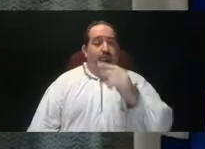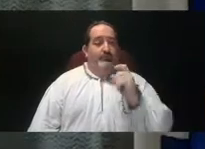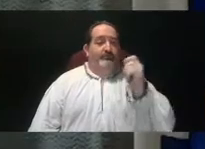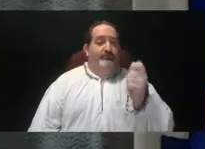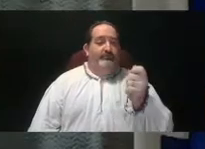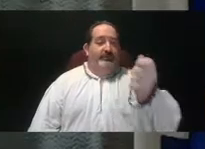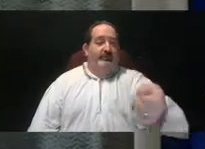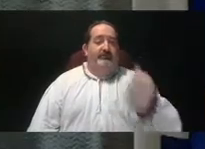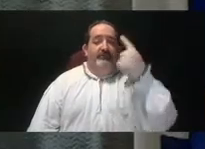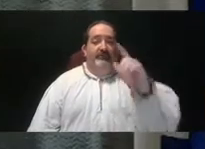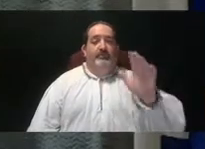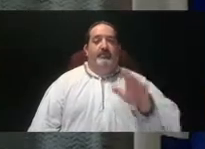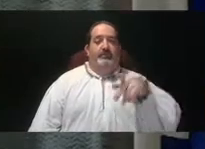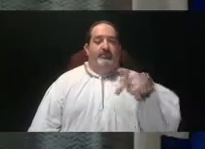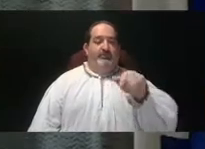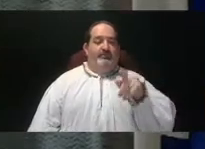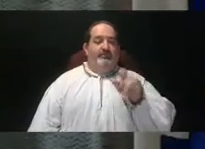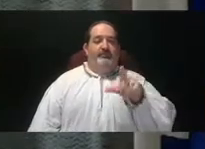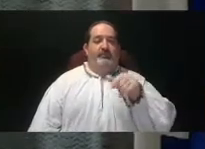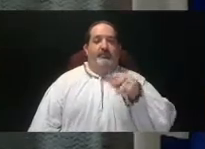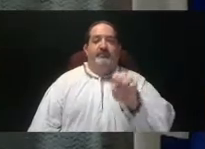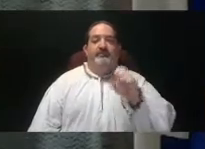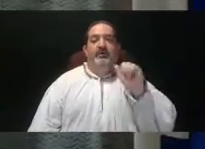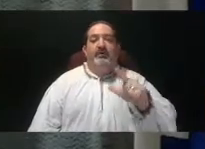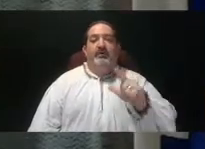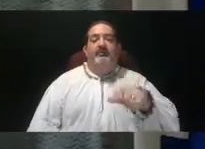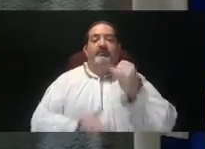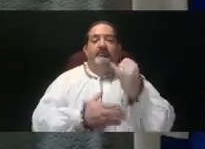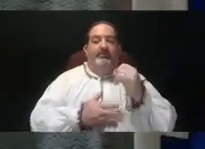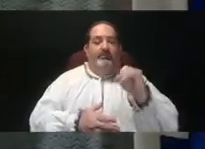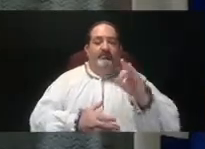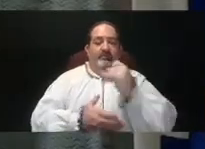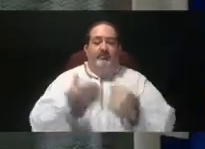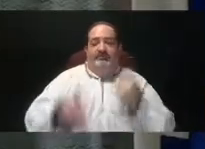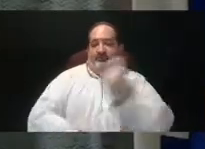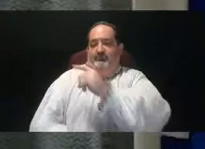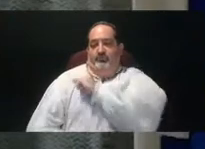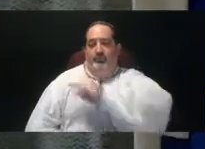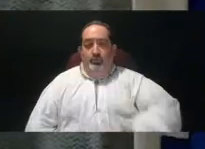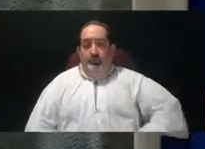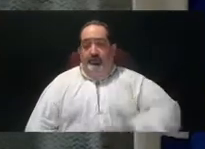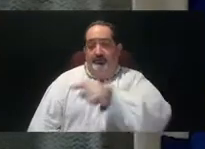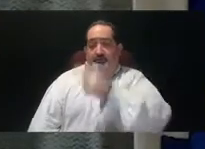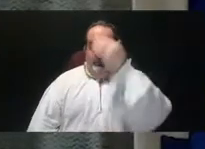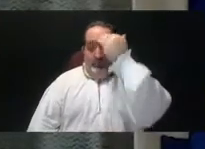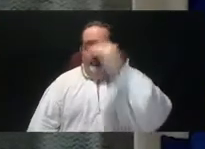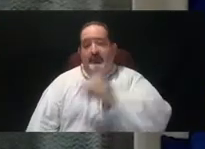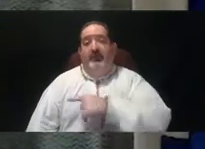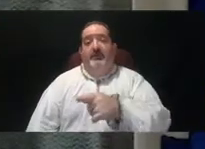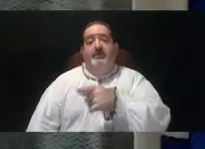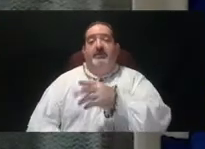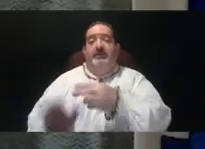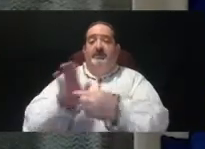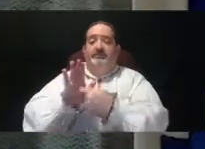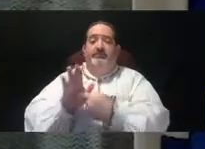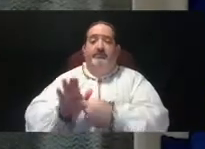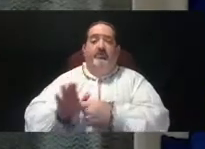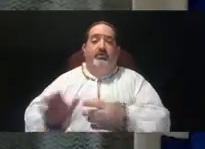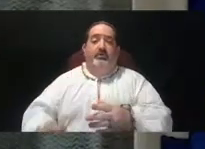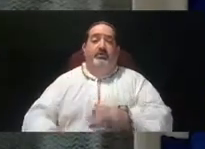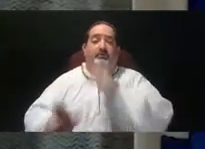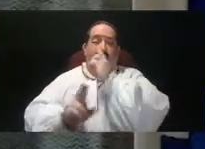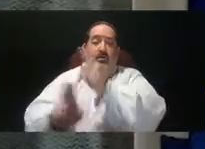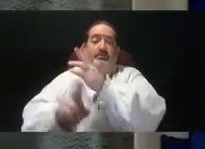and she is reminded of her responsibility to be an example of honor and gentle grace for her people. She